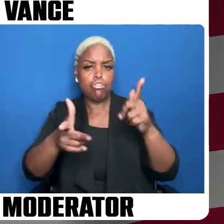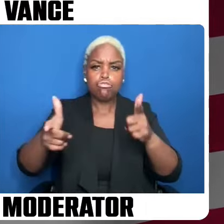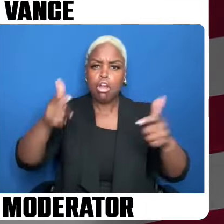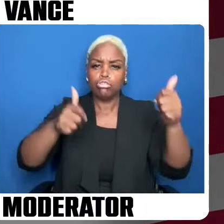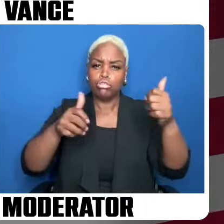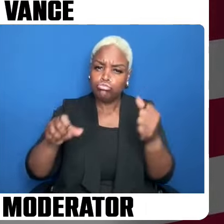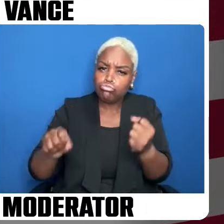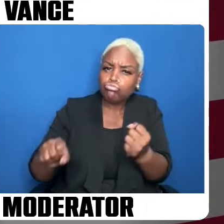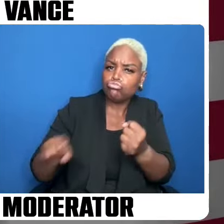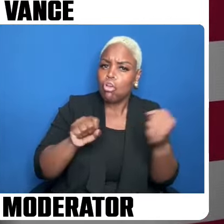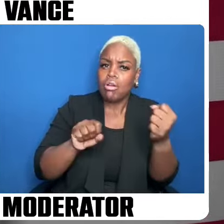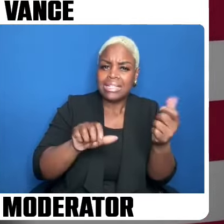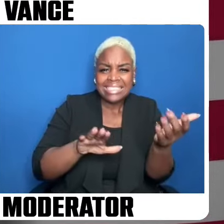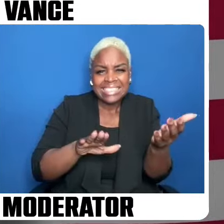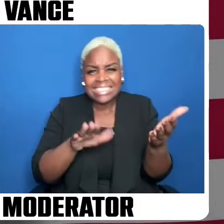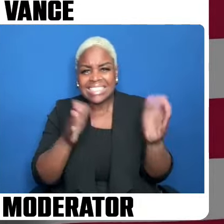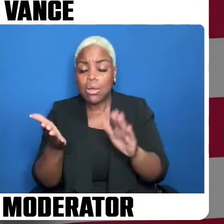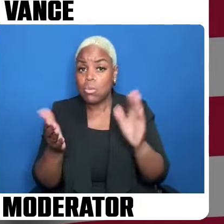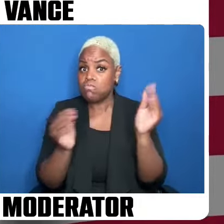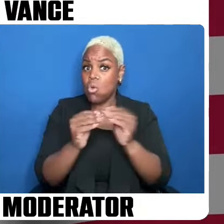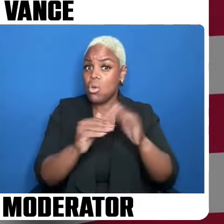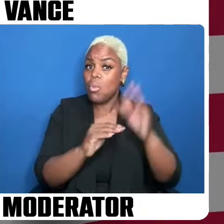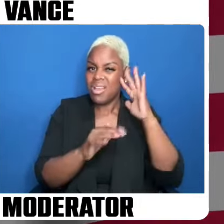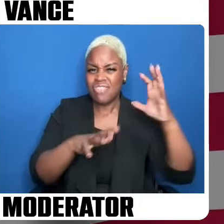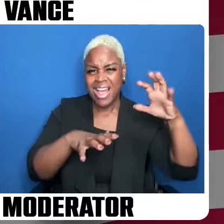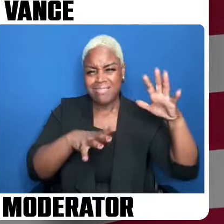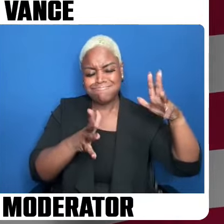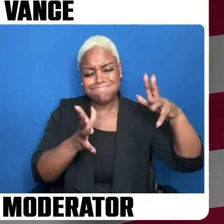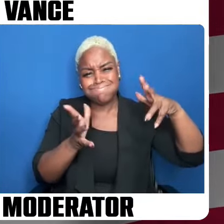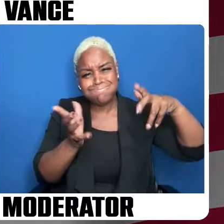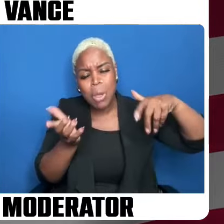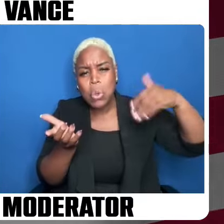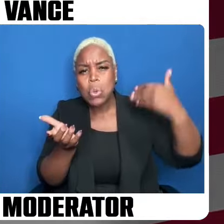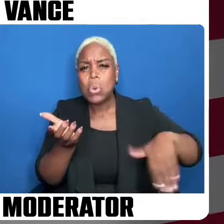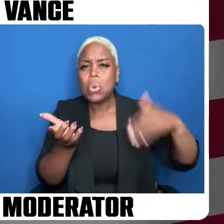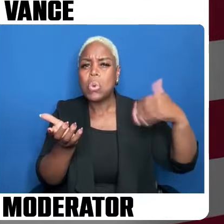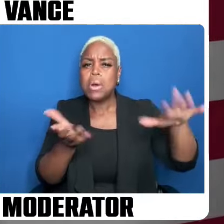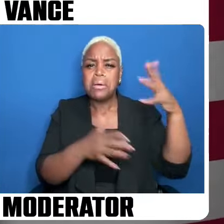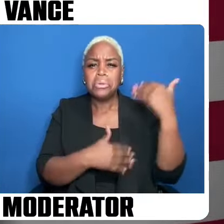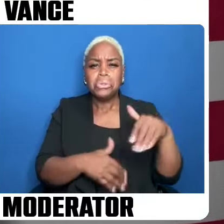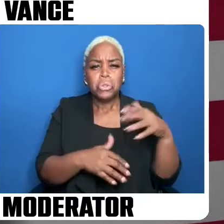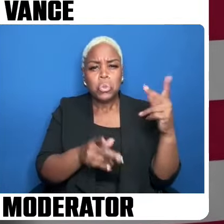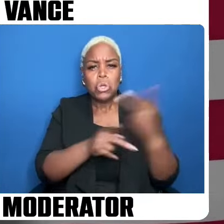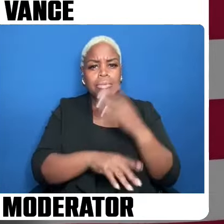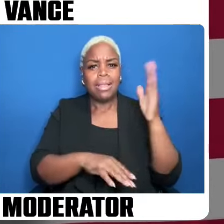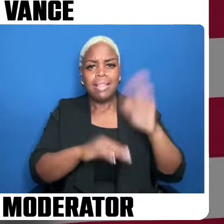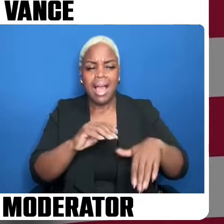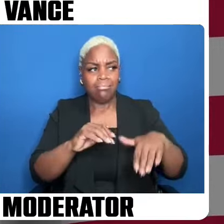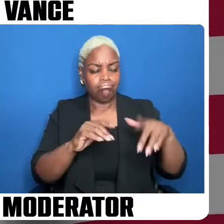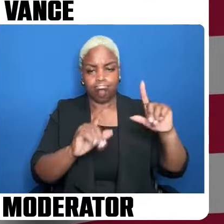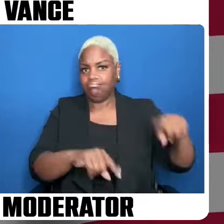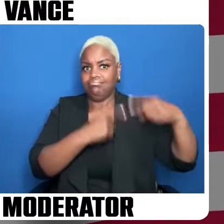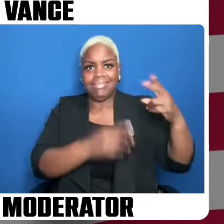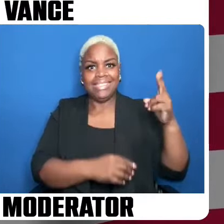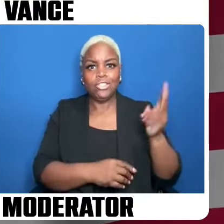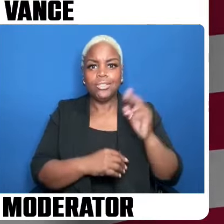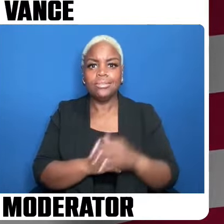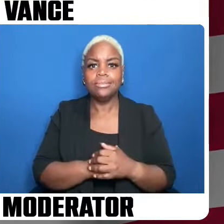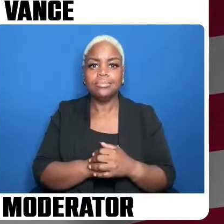Vance, according to CBS News polling, 7 in 10 Americans and more than 60% of Republicans under the age